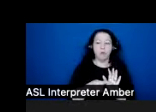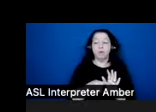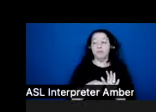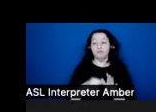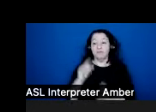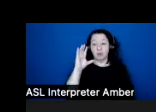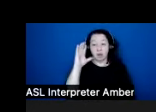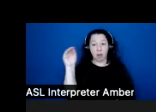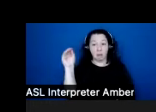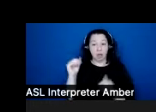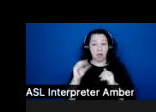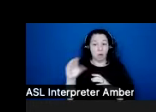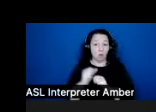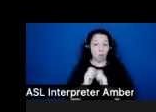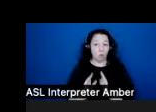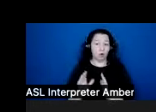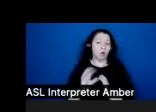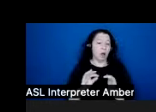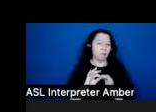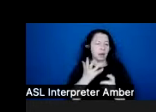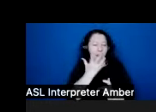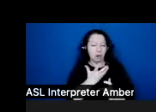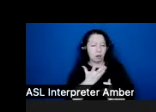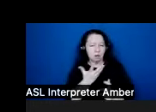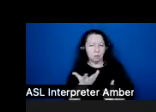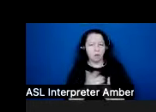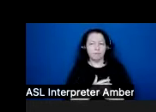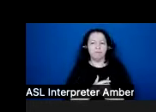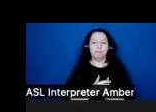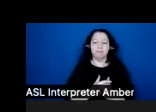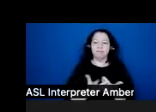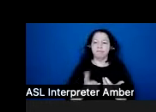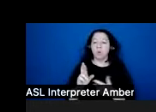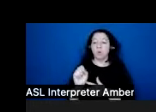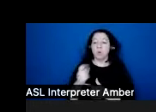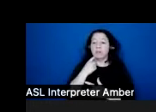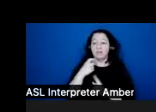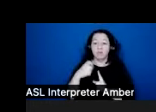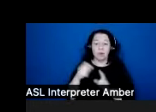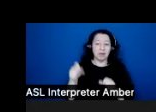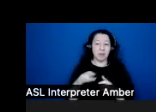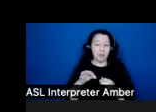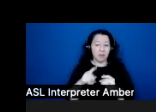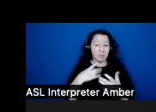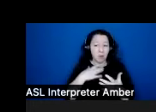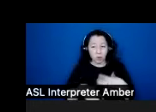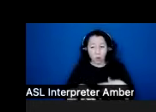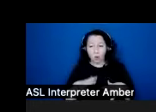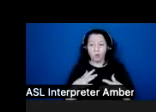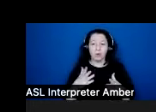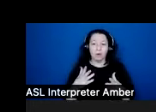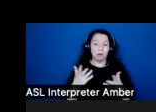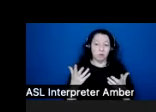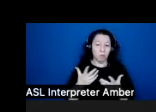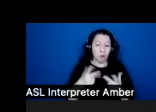can be comments about clothing, what a person is wearing, and or asking the person to wear more of a certain item, like short skirts,